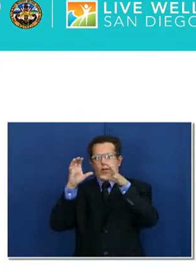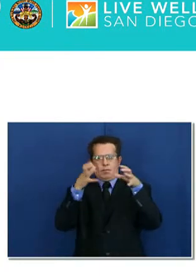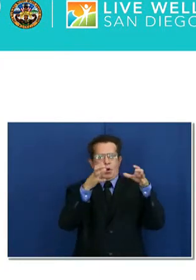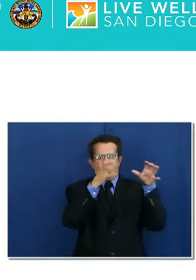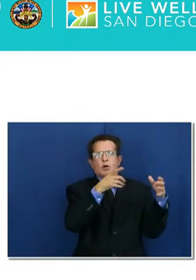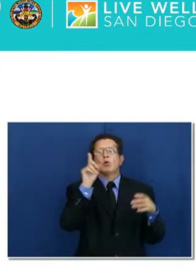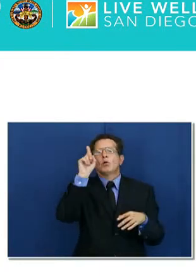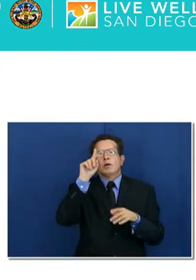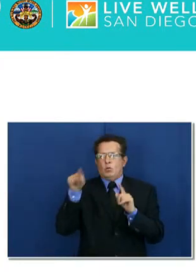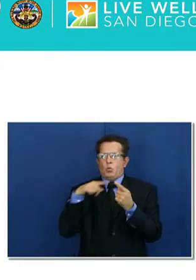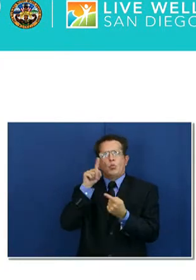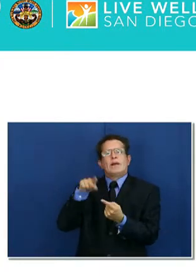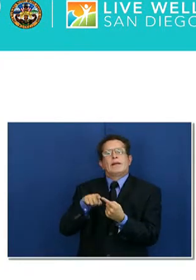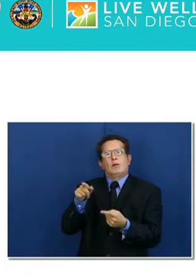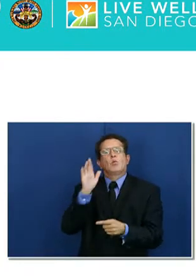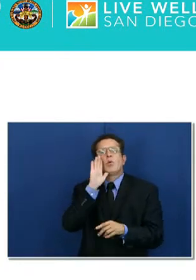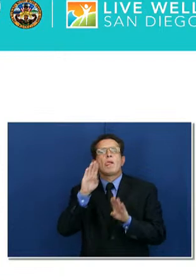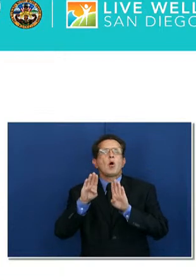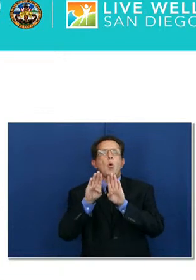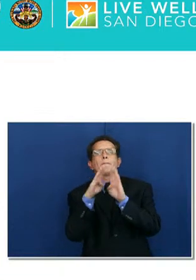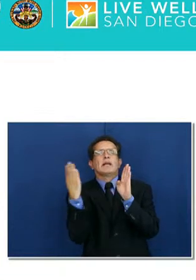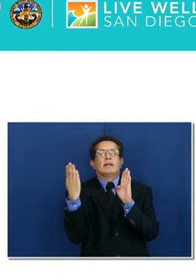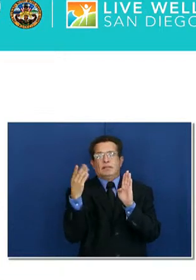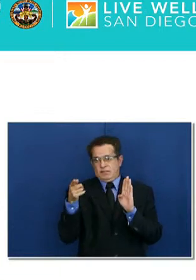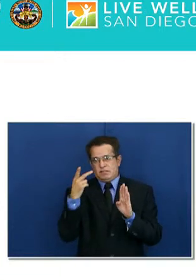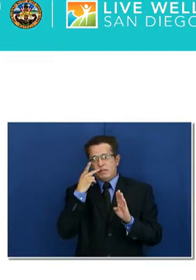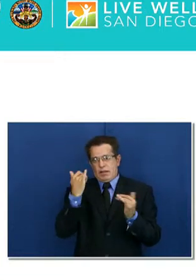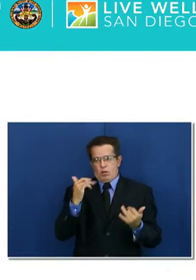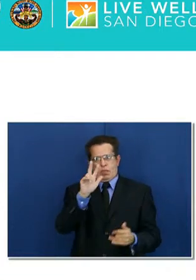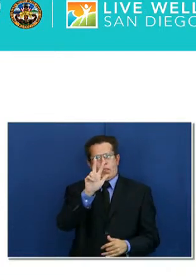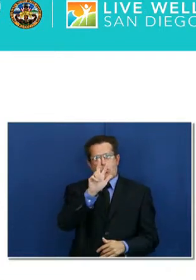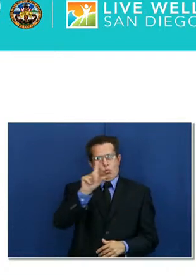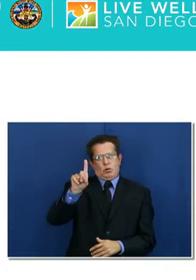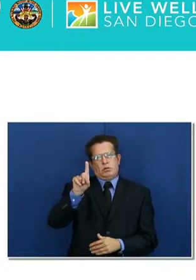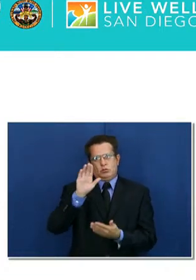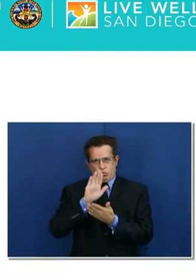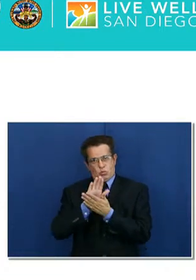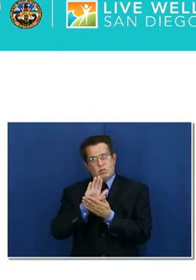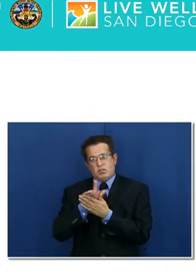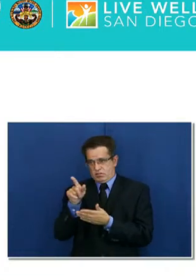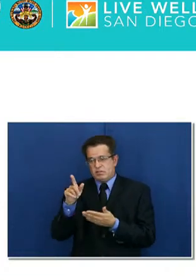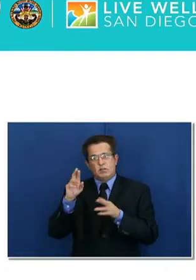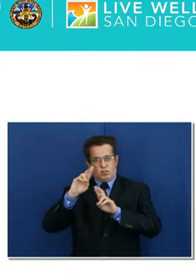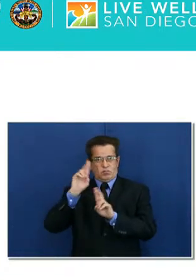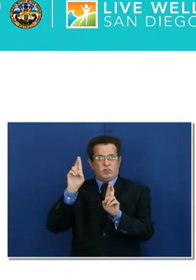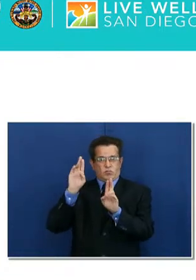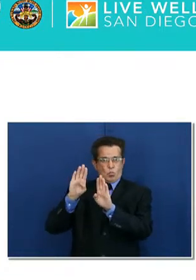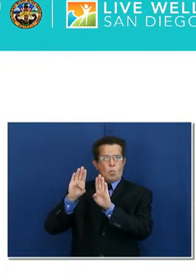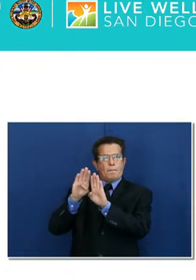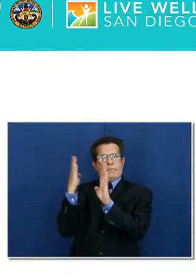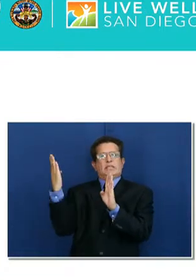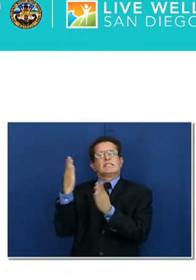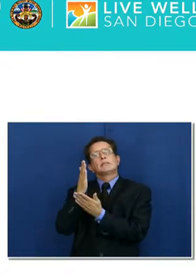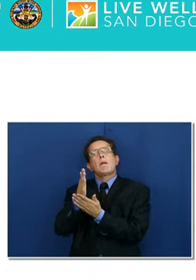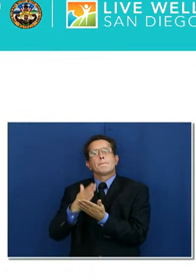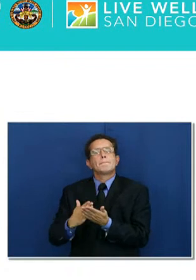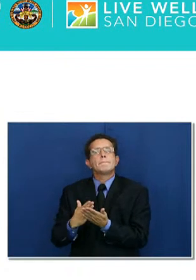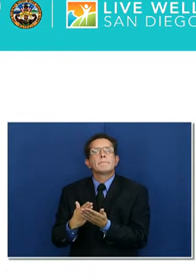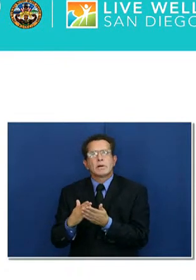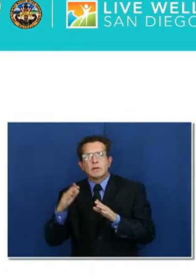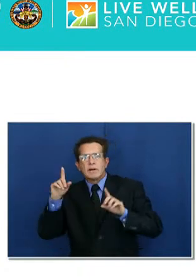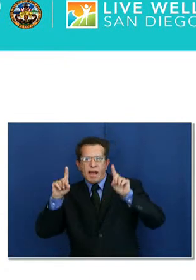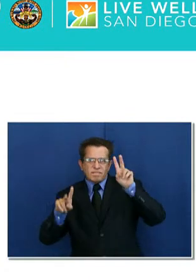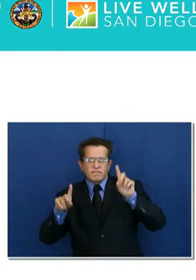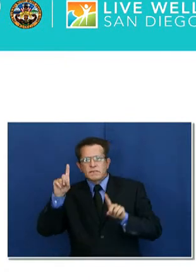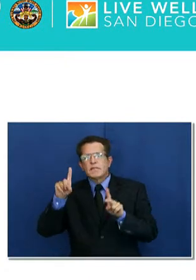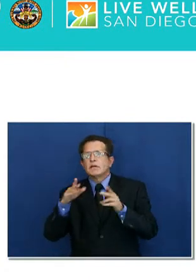reopening status. And here we see that 31 districts are open to some or all students. One